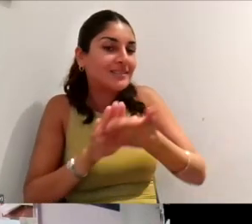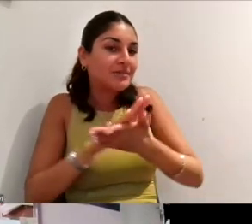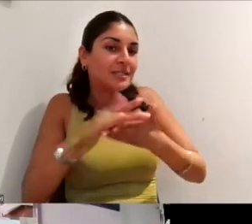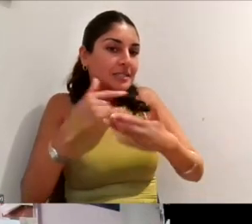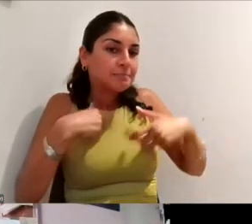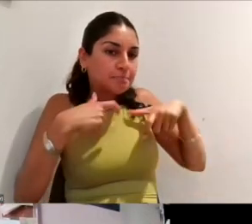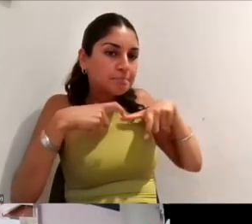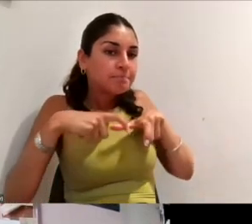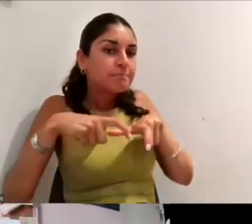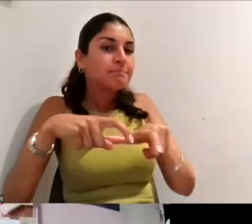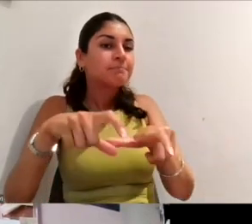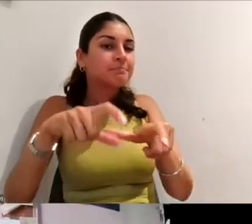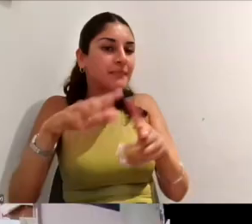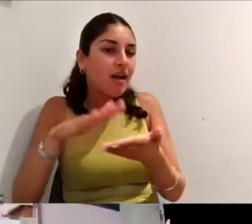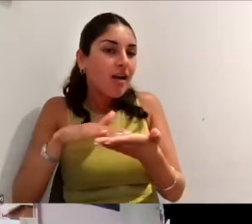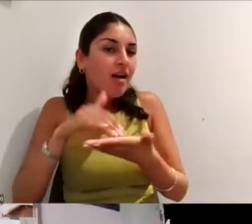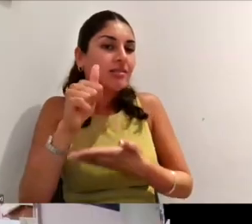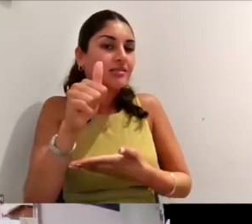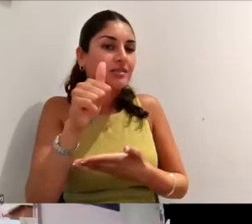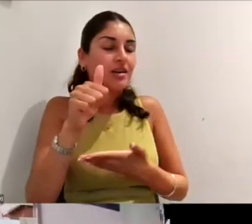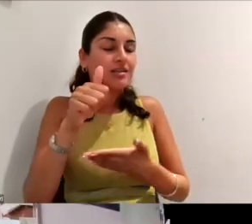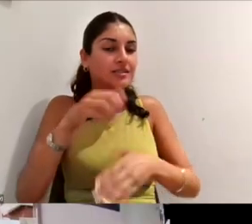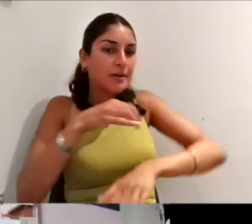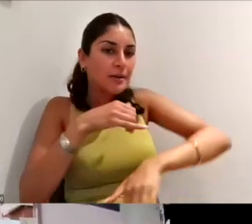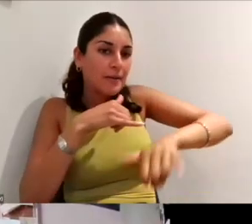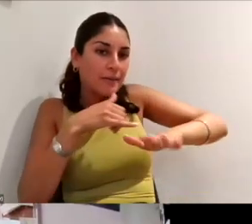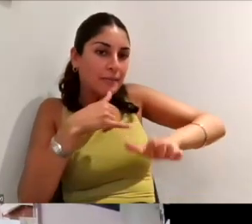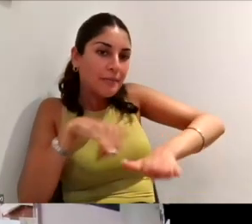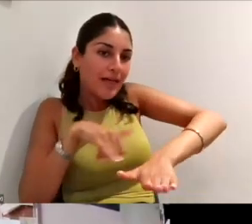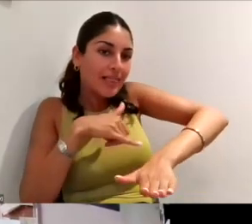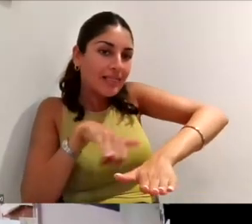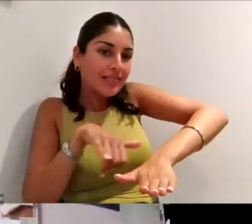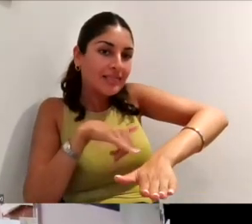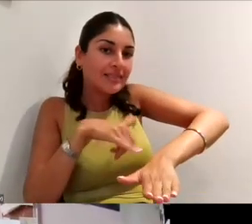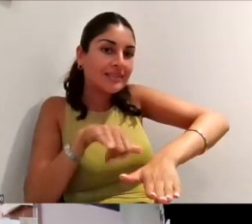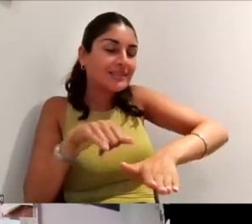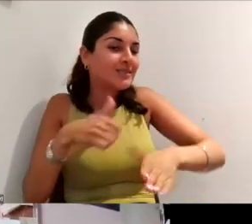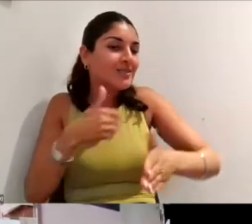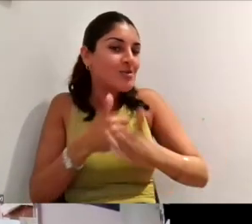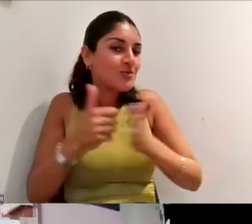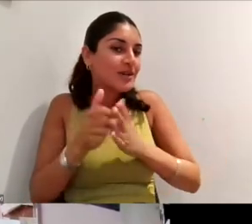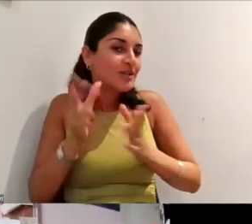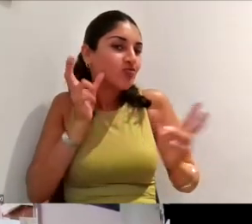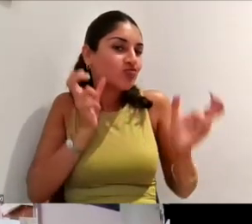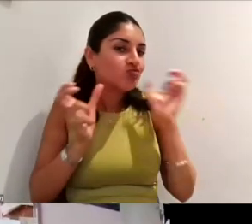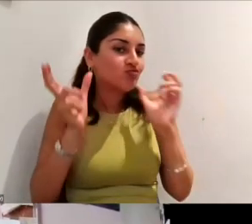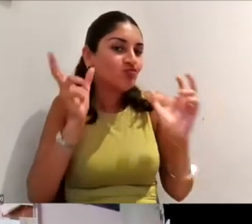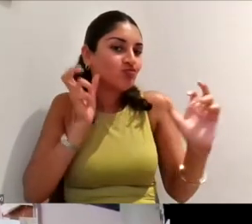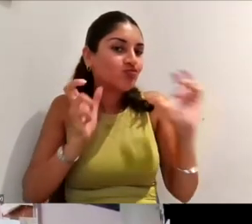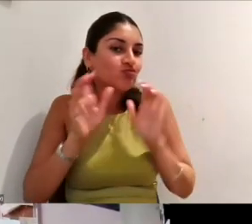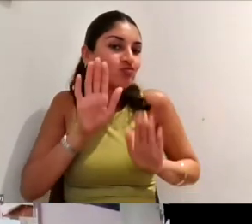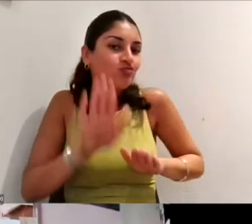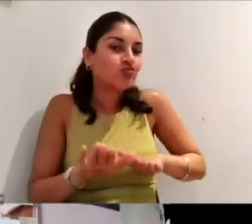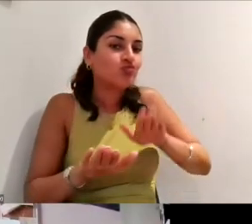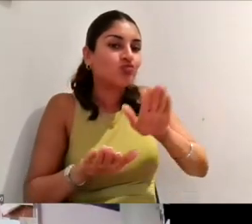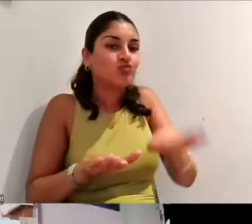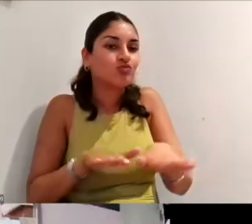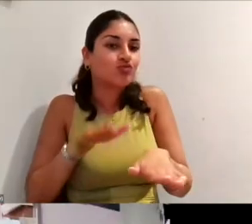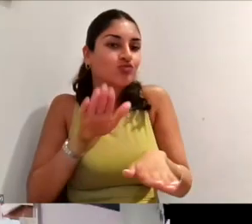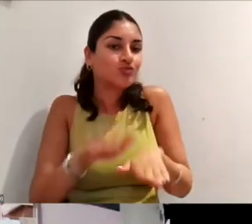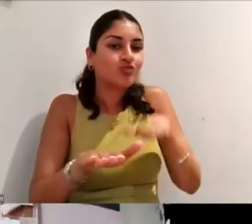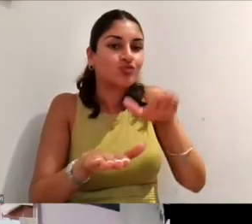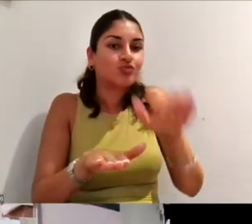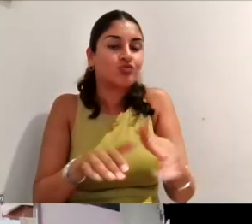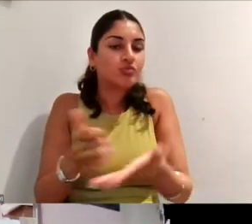cultured. Bells upon my ankles keep me from escape. Bells upon my ankles keep